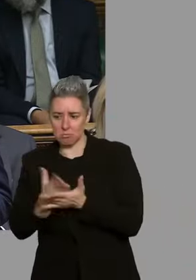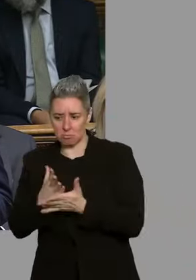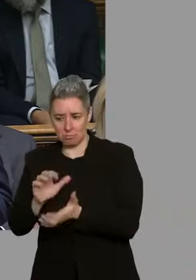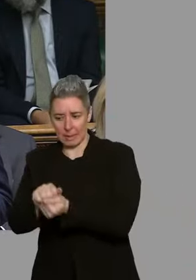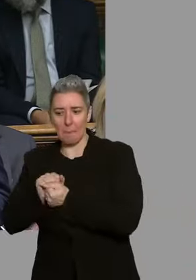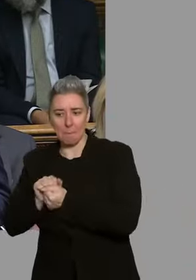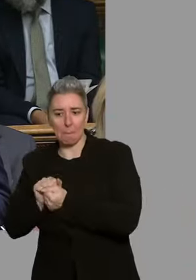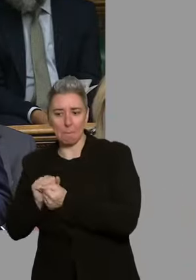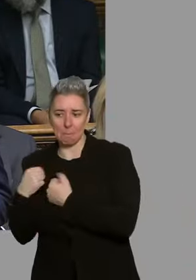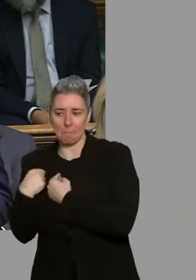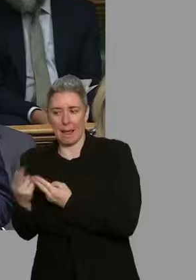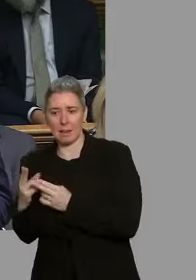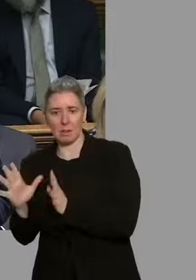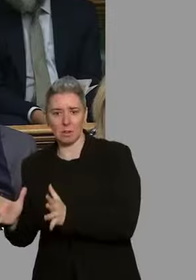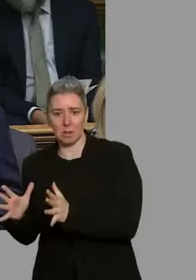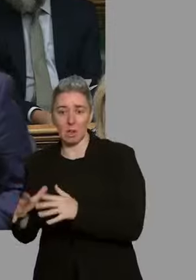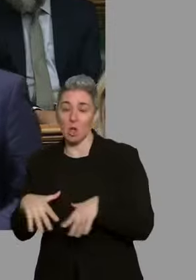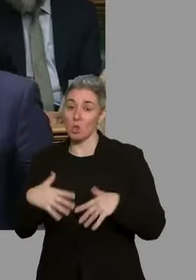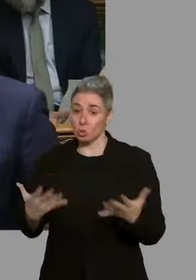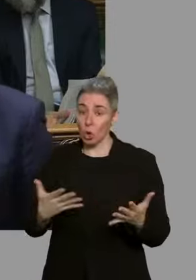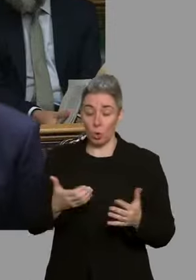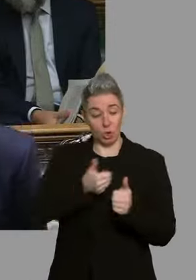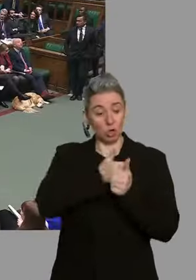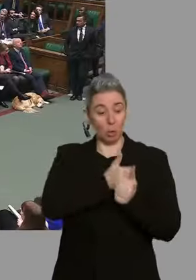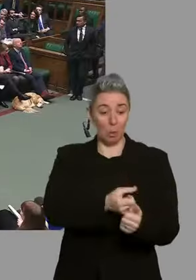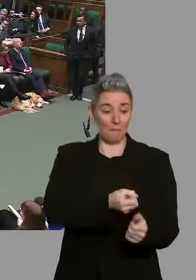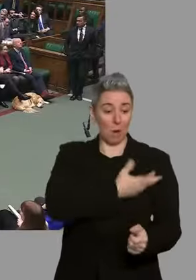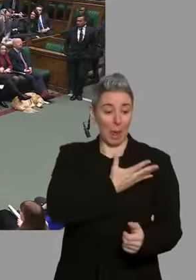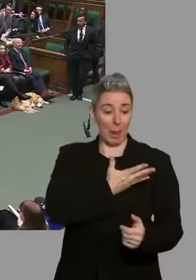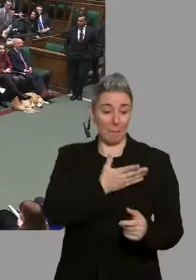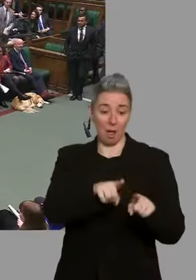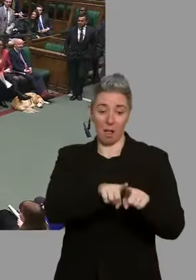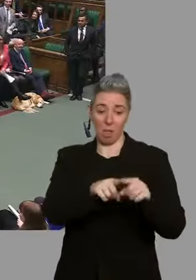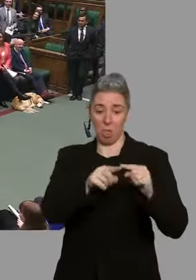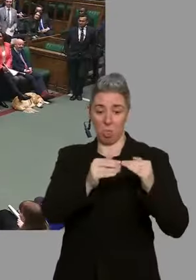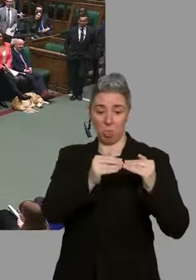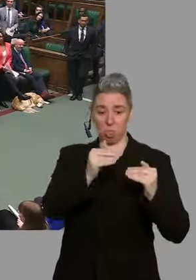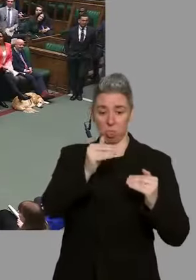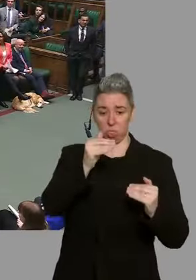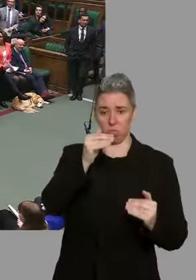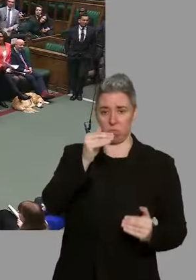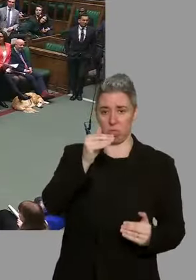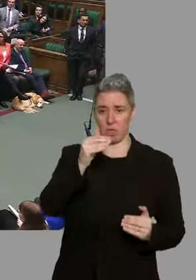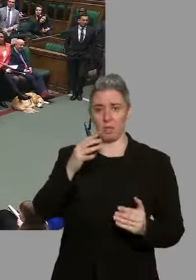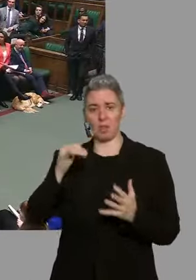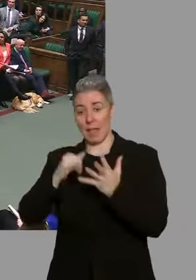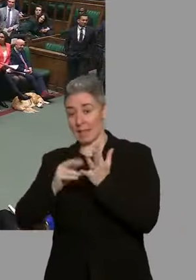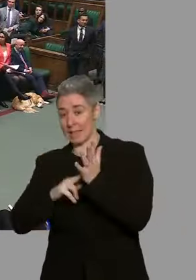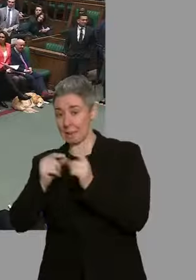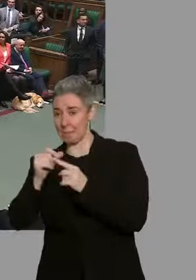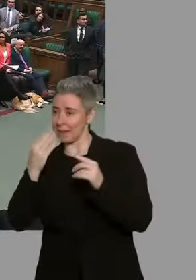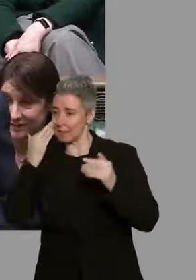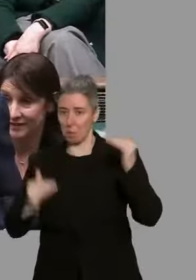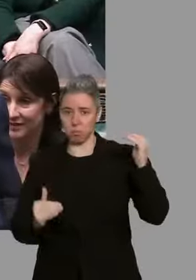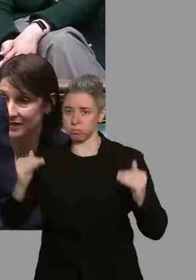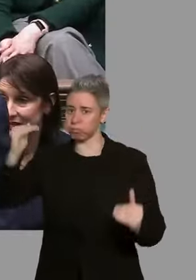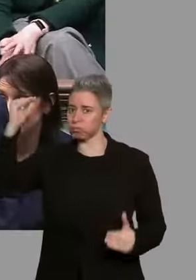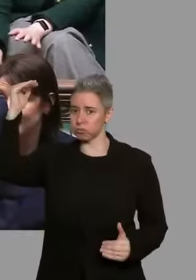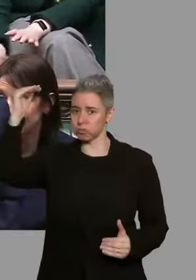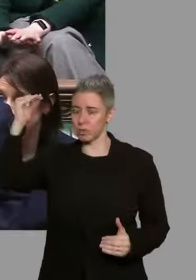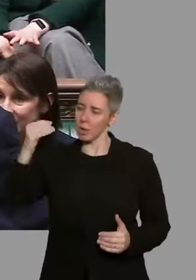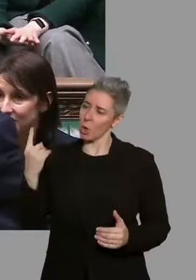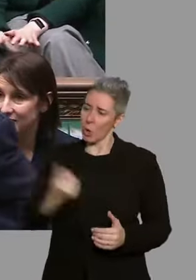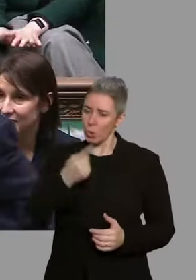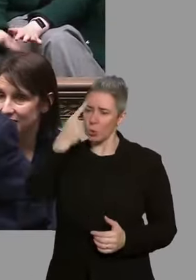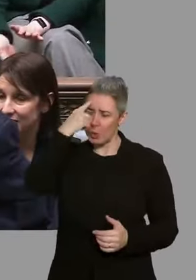who does the Prime Minister believe makes the best decisions for Scotland? Prime Minister. Those that were elected in a general election